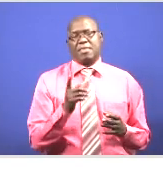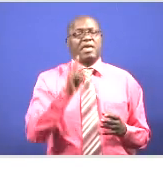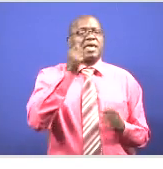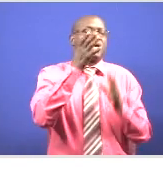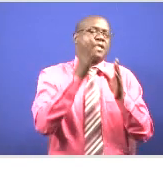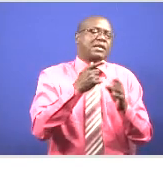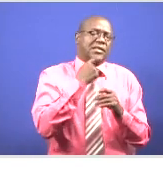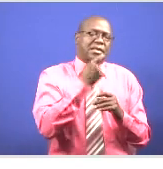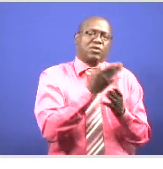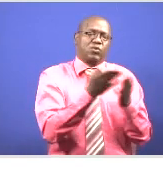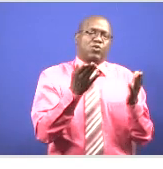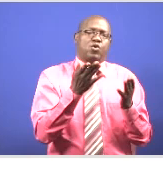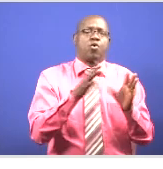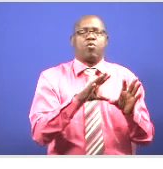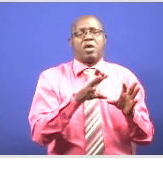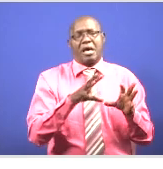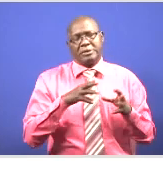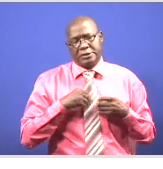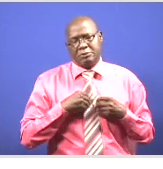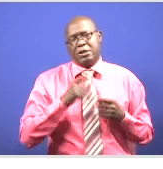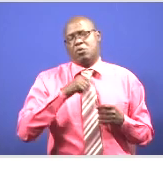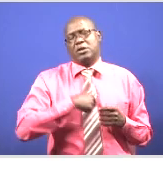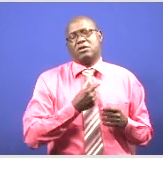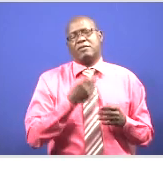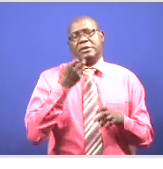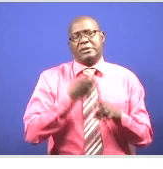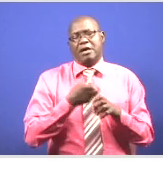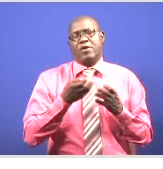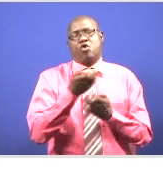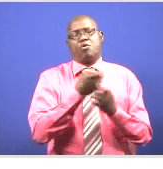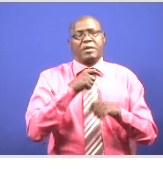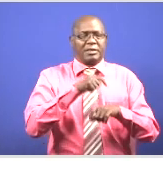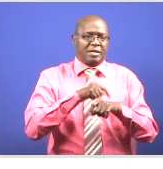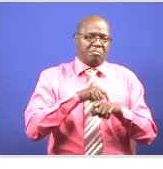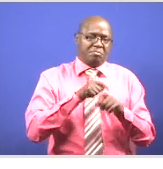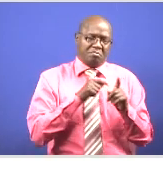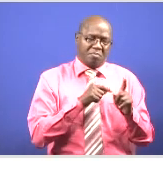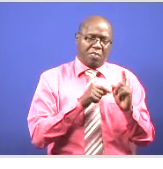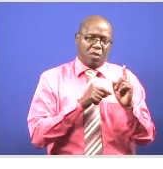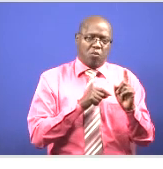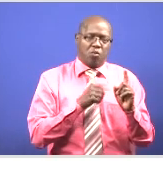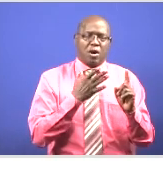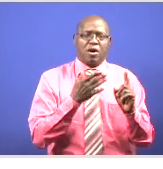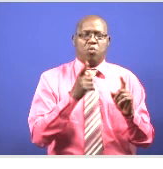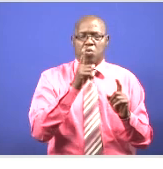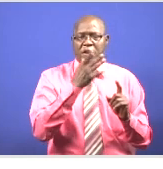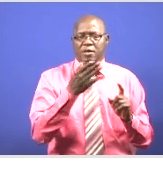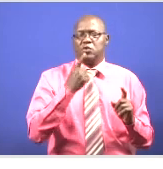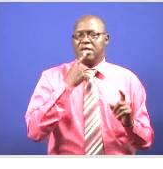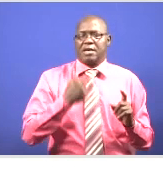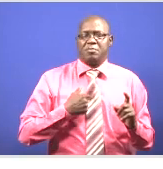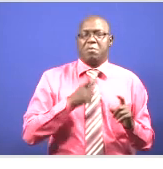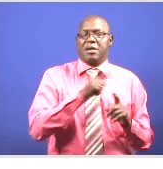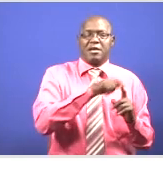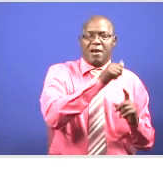tells you that we brace ourselves for a tough economic times. It is one thing when you tell me that, and it is another thing